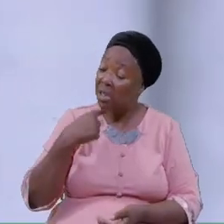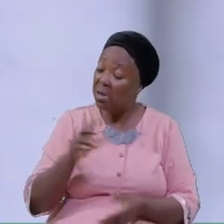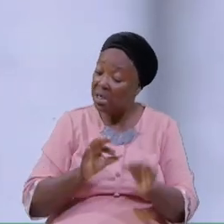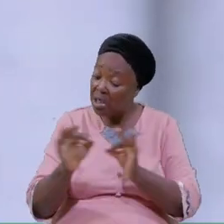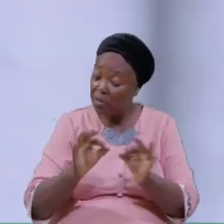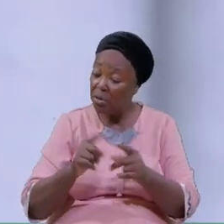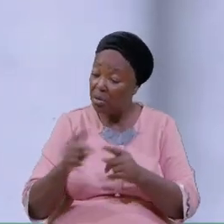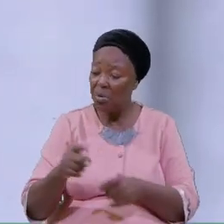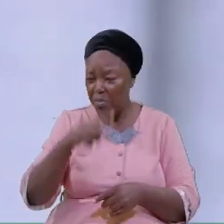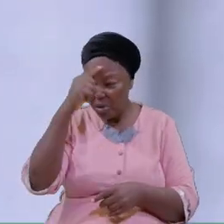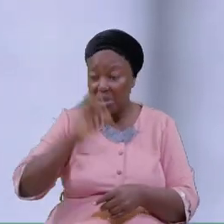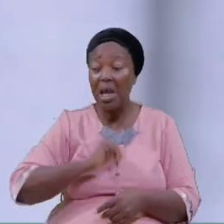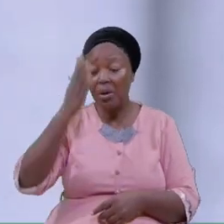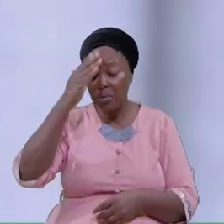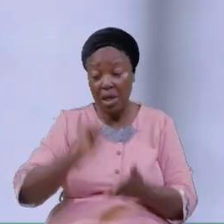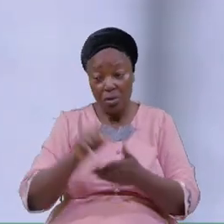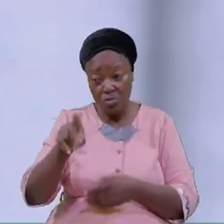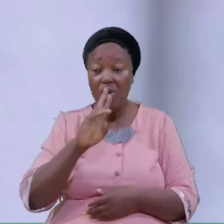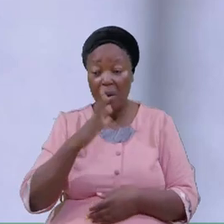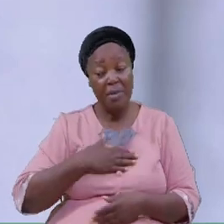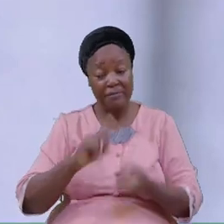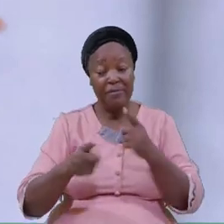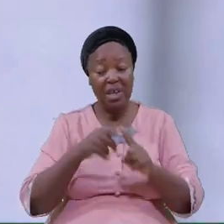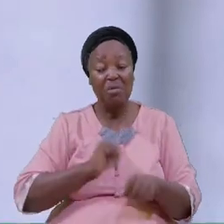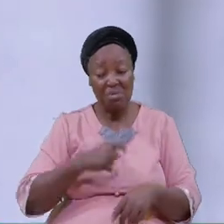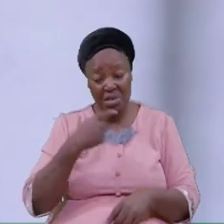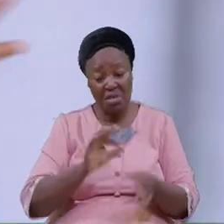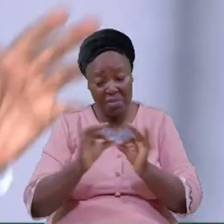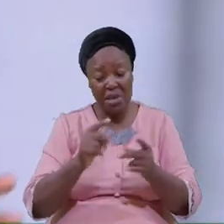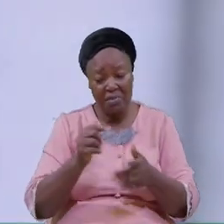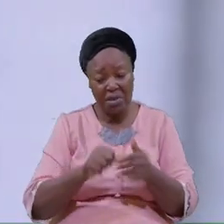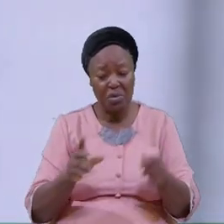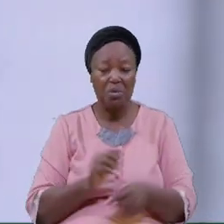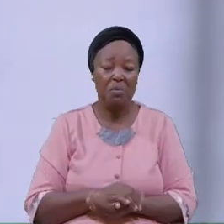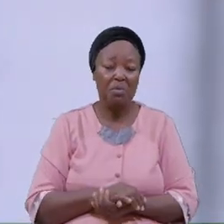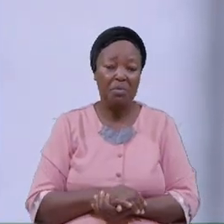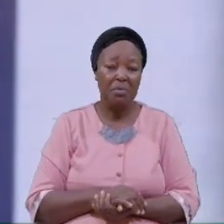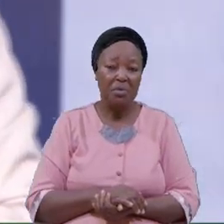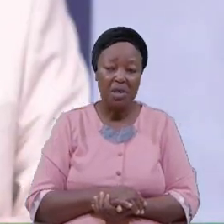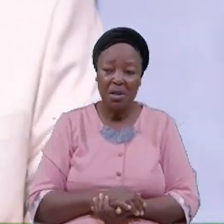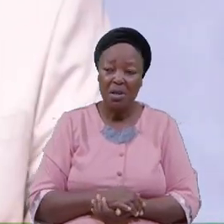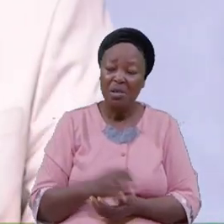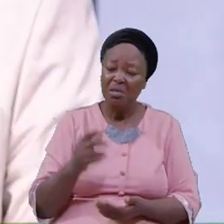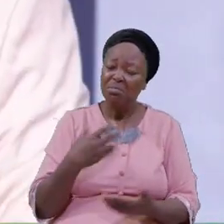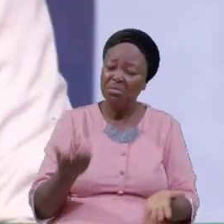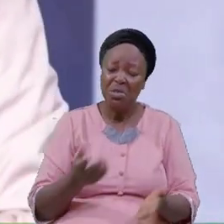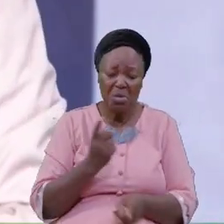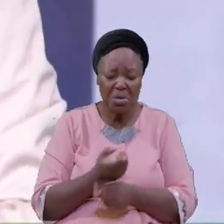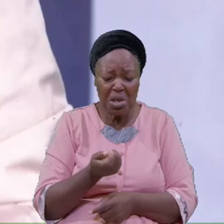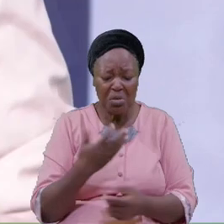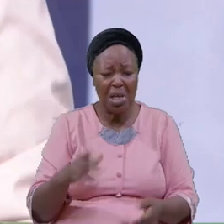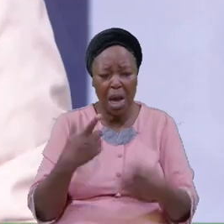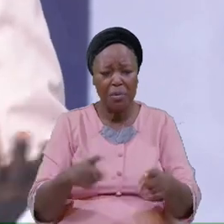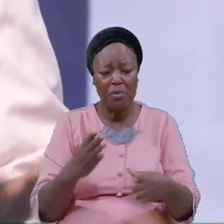are my friend. Ah, je vais te dire ce qui était arrivé parce que there was que a little argument between me and my wife. Il y avait un petit argument moi et ma